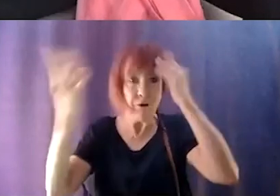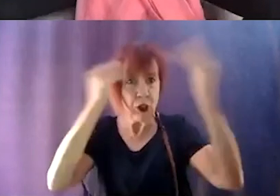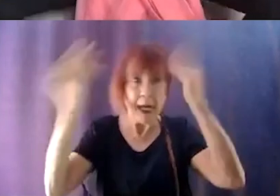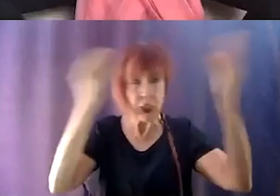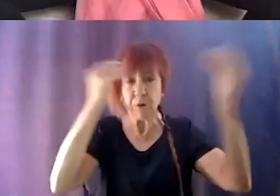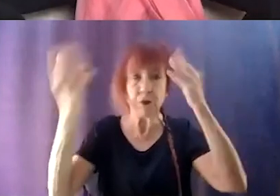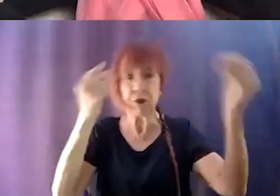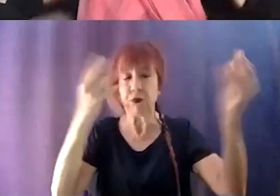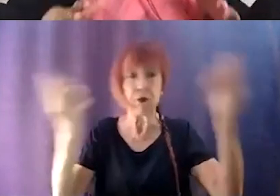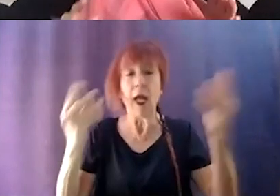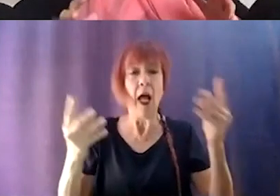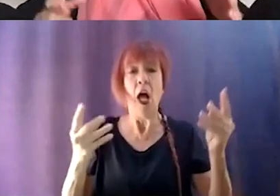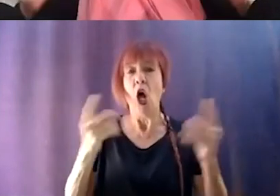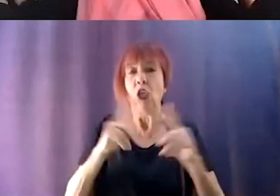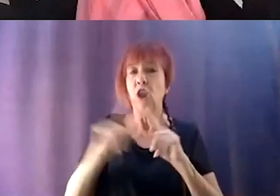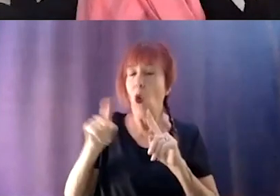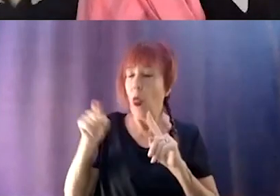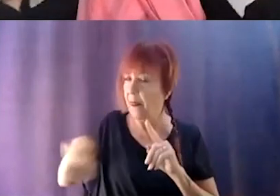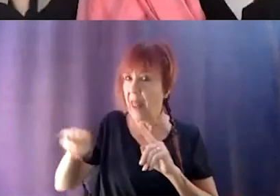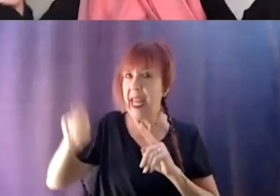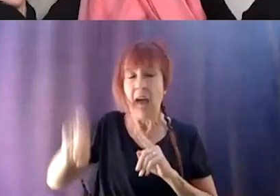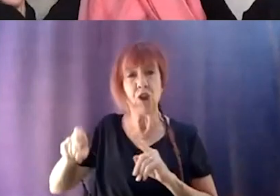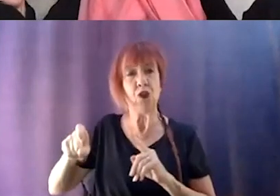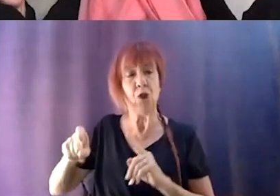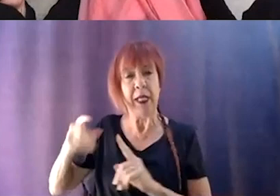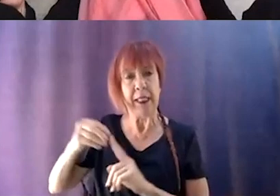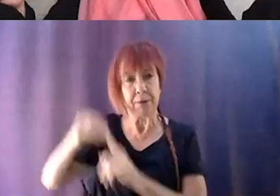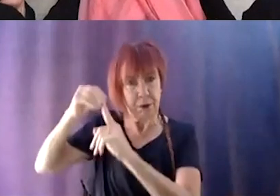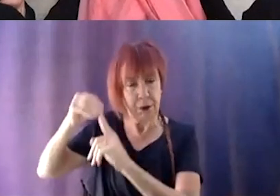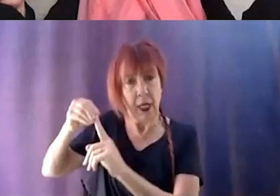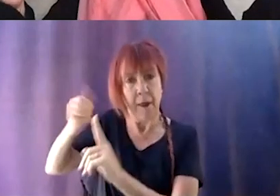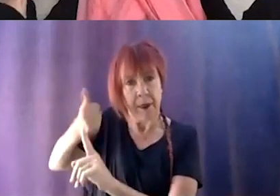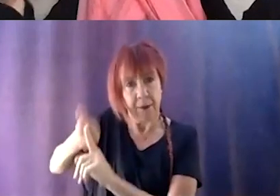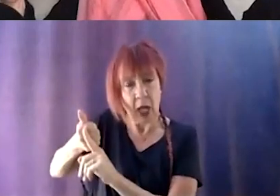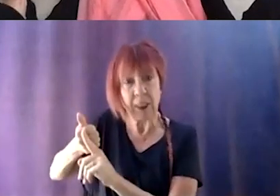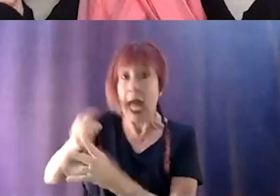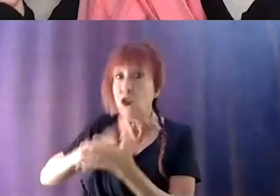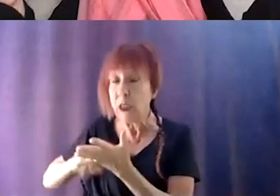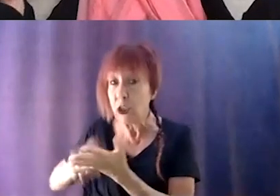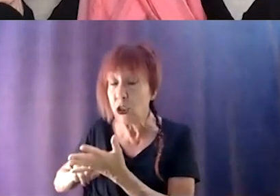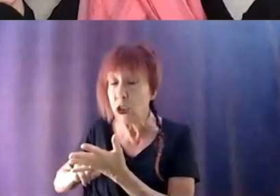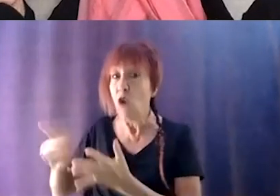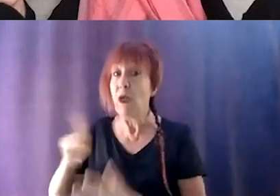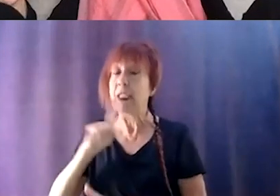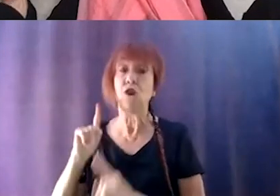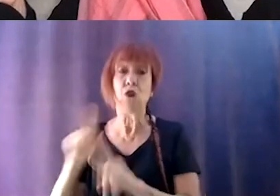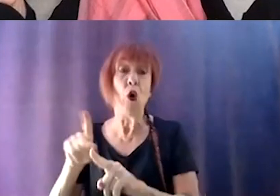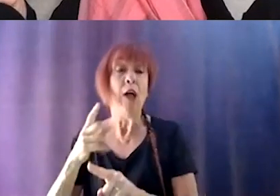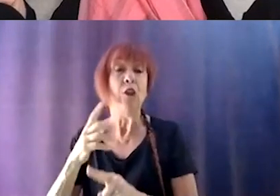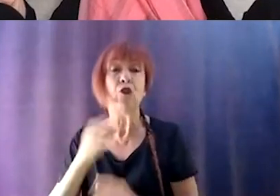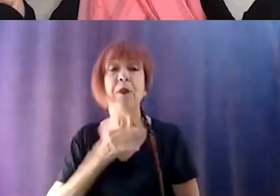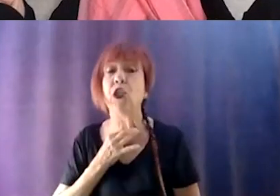have to be with themselves and to do their research. They have to be curious, really go online and search